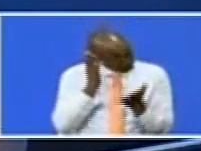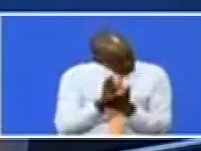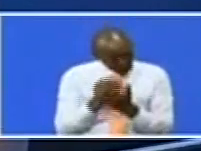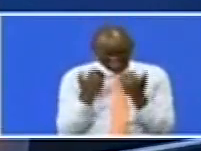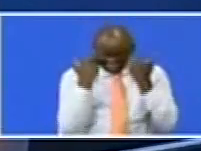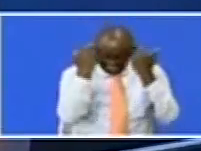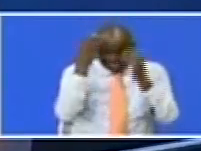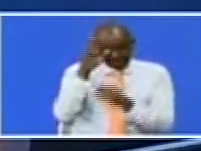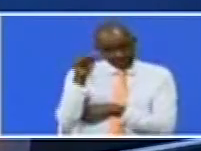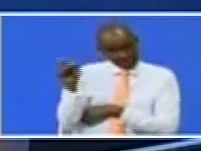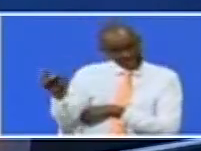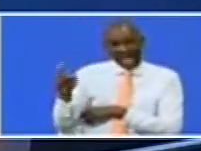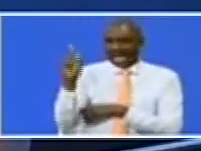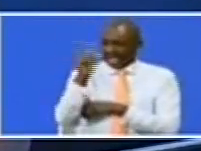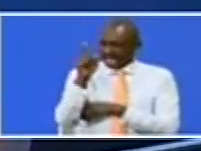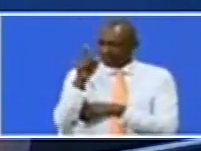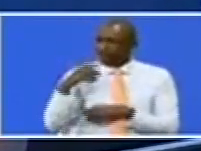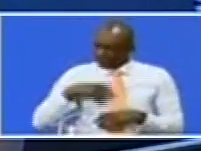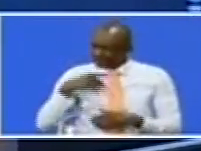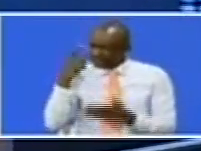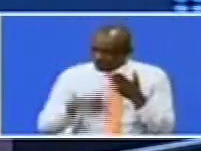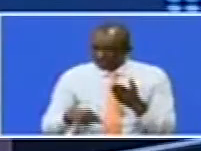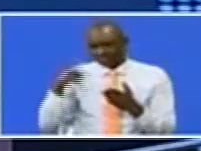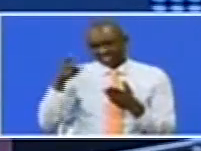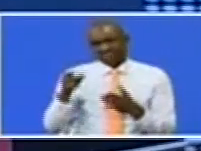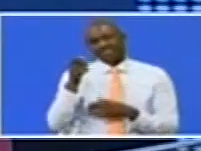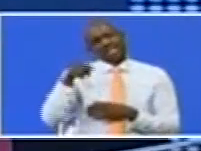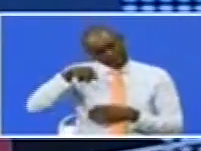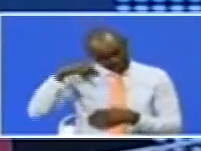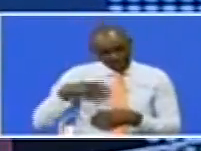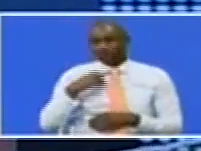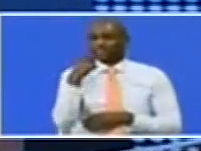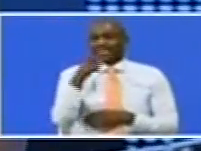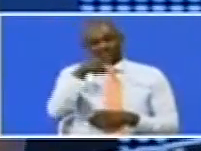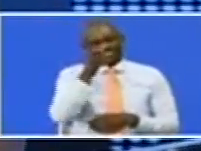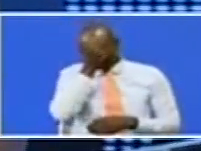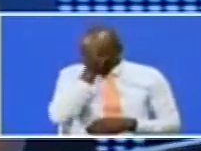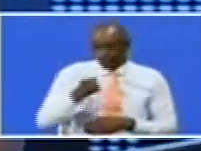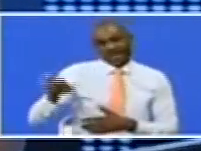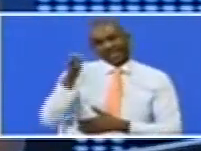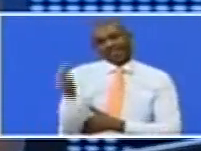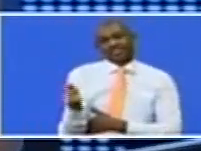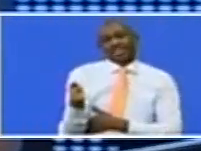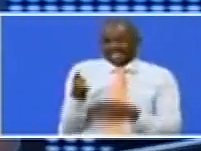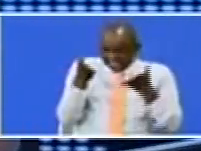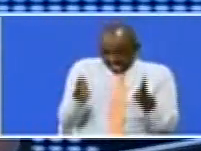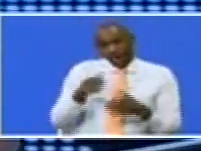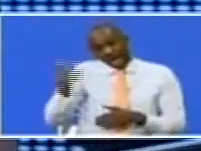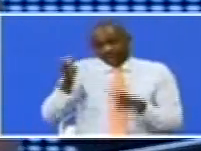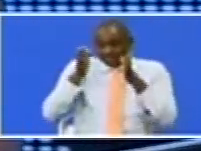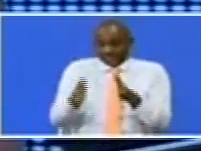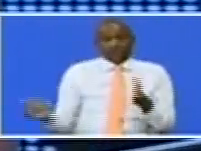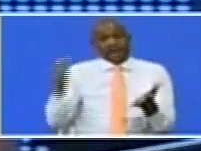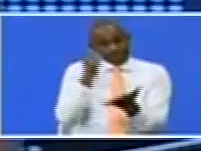South Rift residents who accused him recently of sidelining the region. Dr. Julius Conness has also been appointed National Water